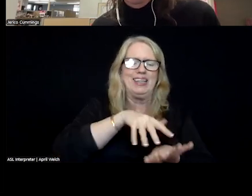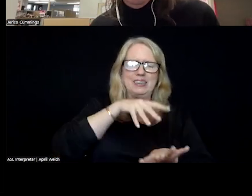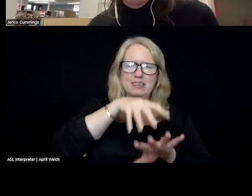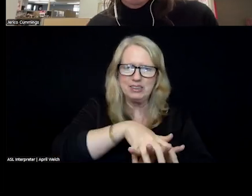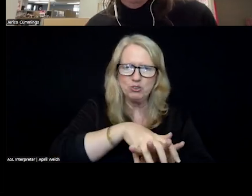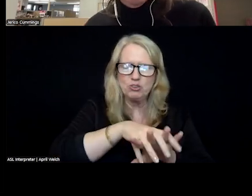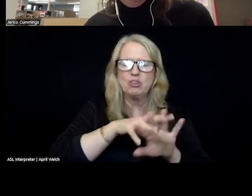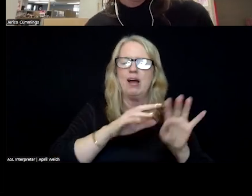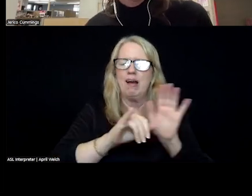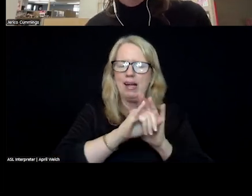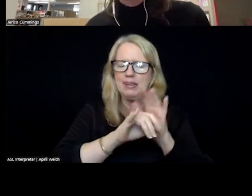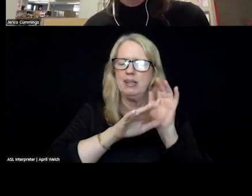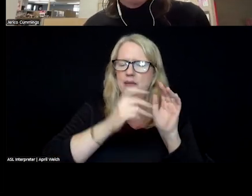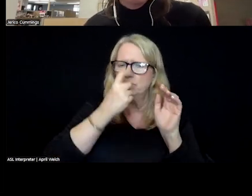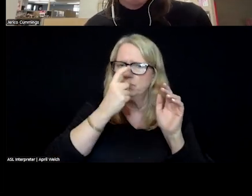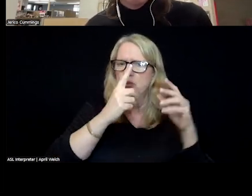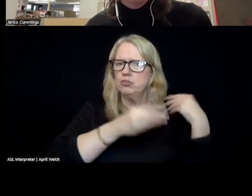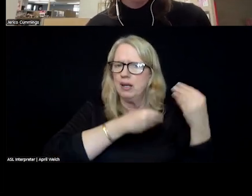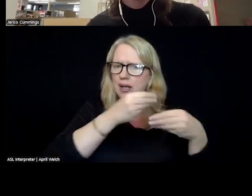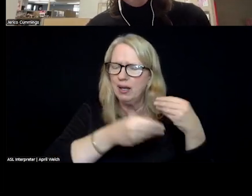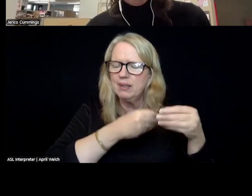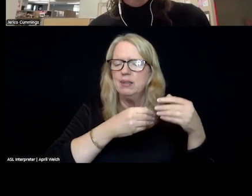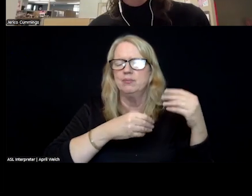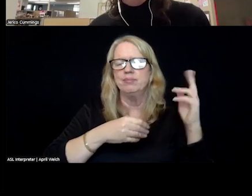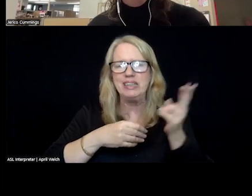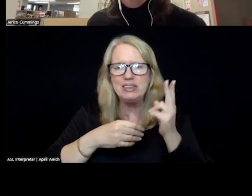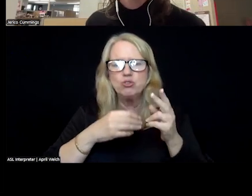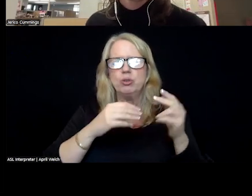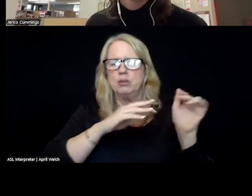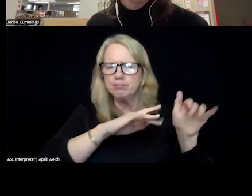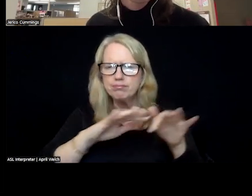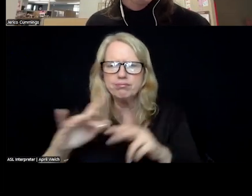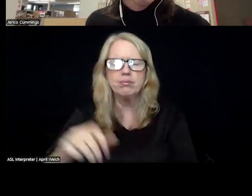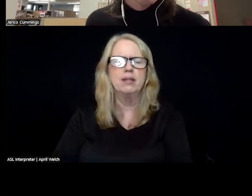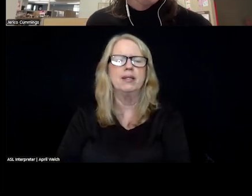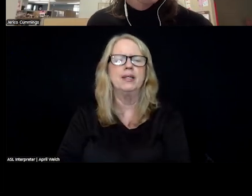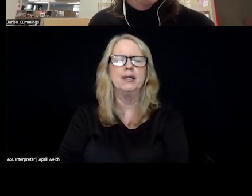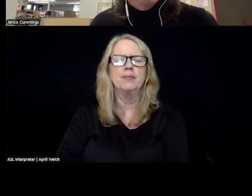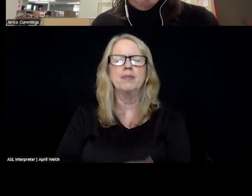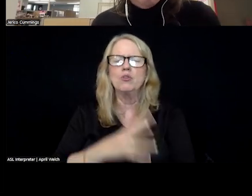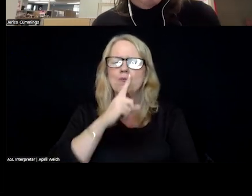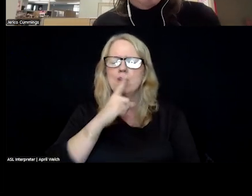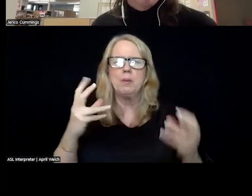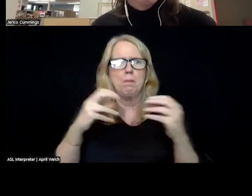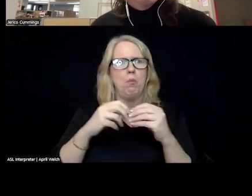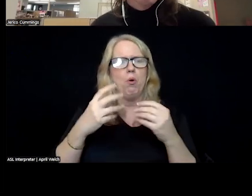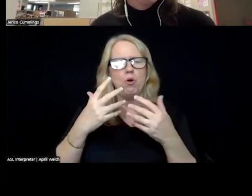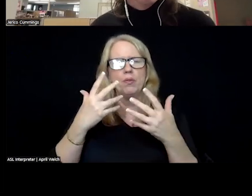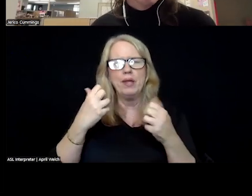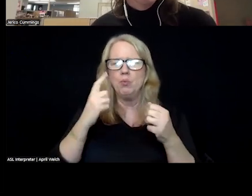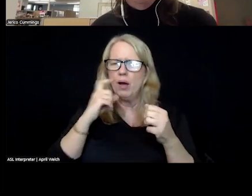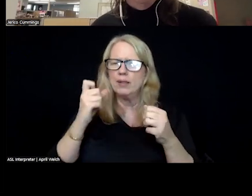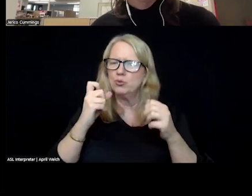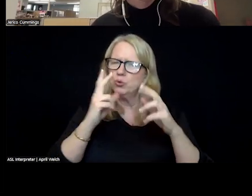their understanding of history and their tribal identity. And so really wanting to call attention and honor their